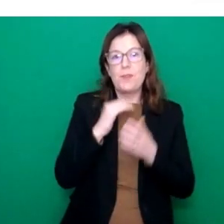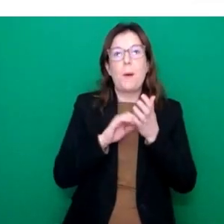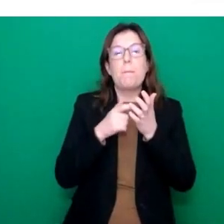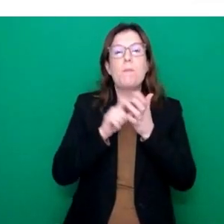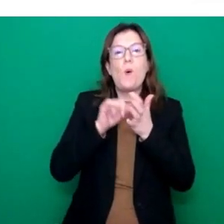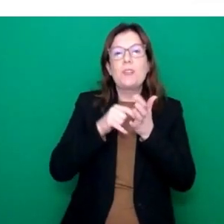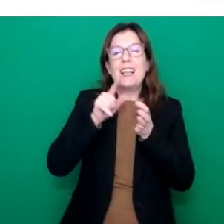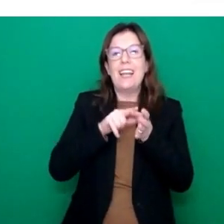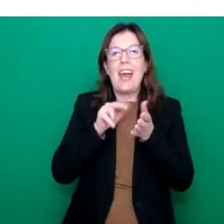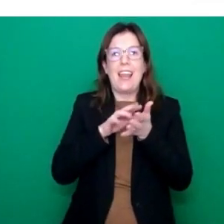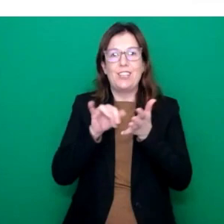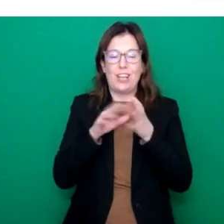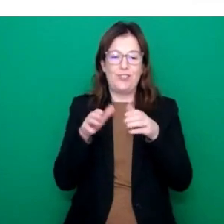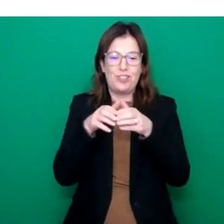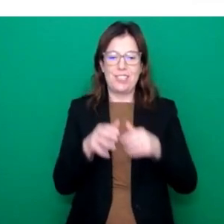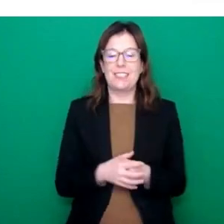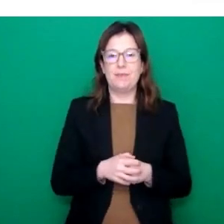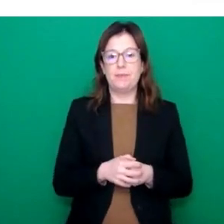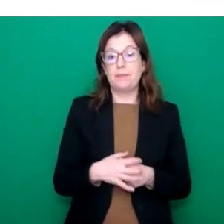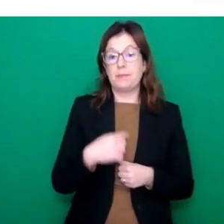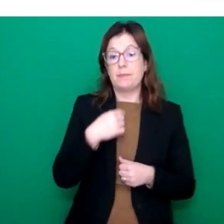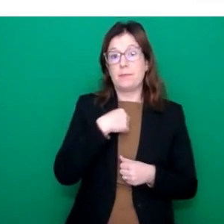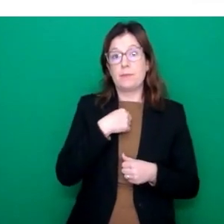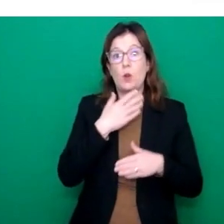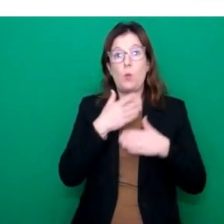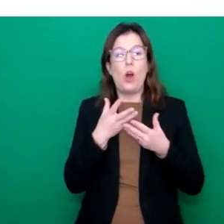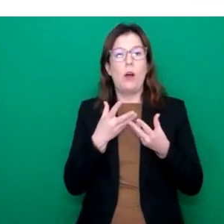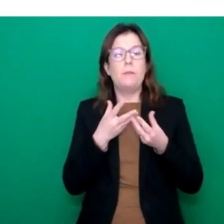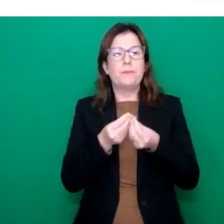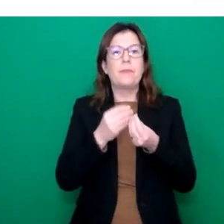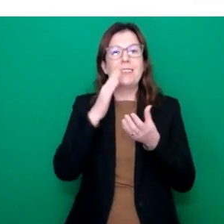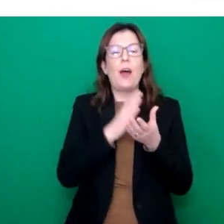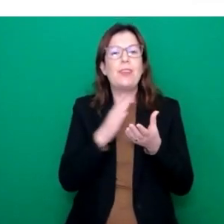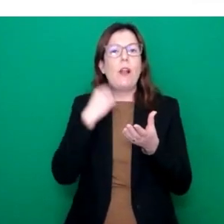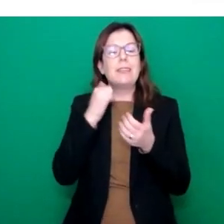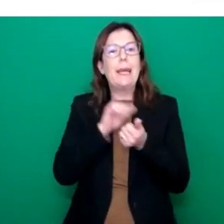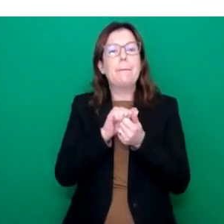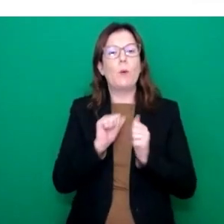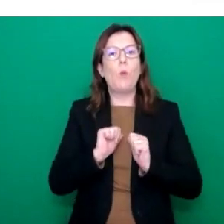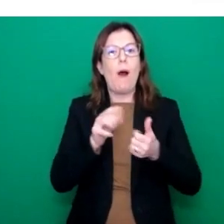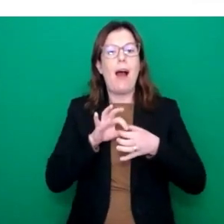Trust. I work with Keeping Well South East London, and also I'm linked in with Talking Therapy